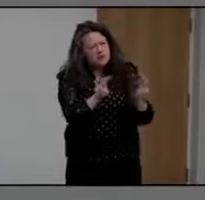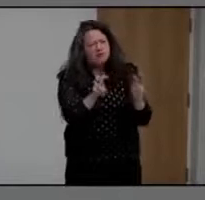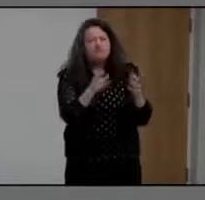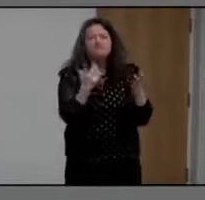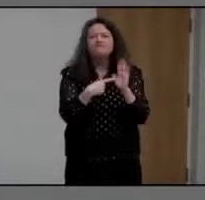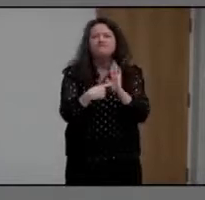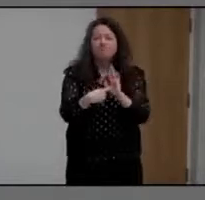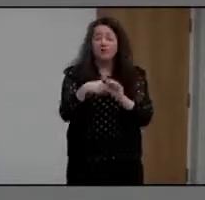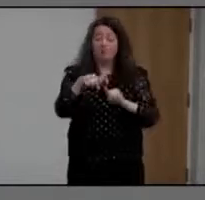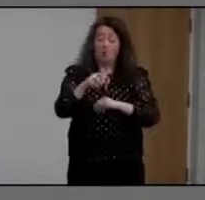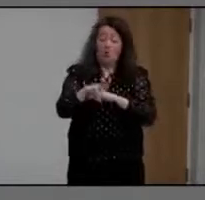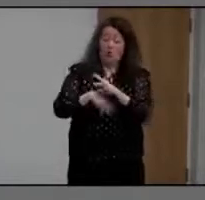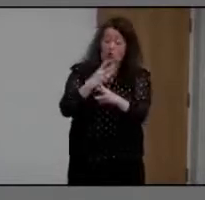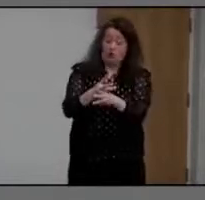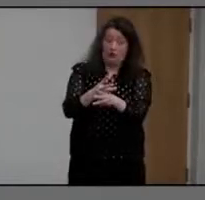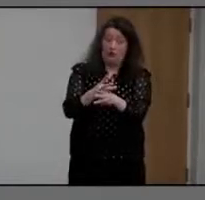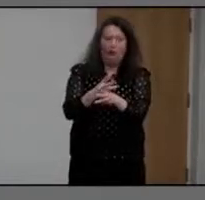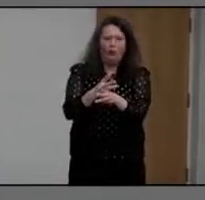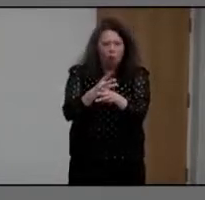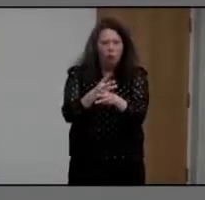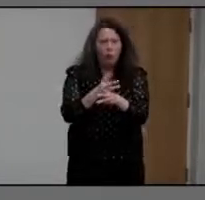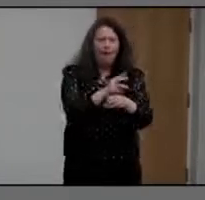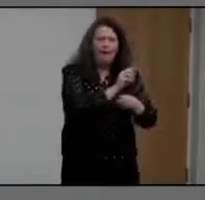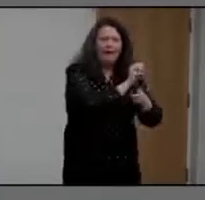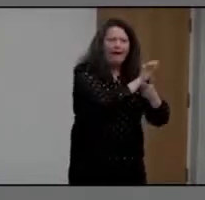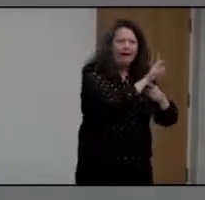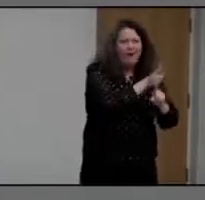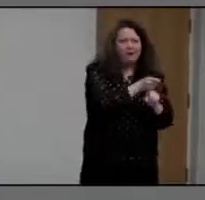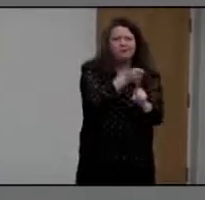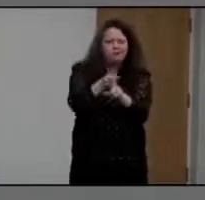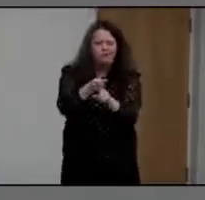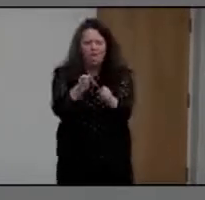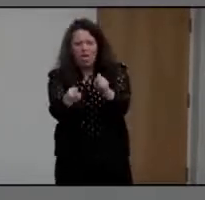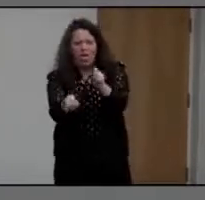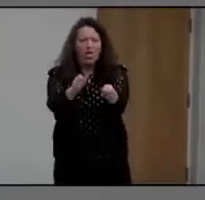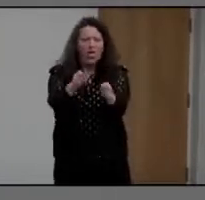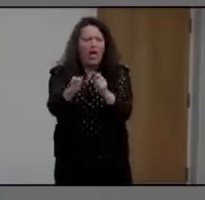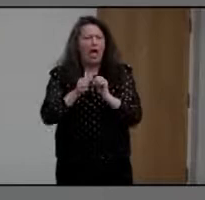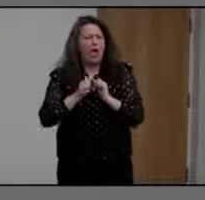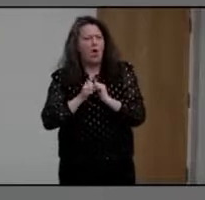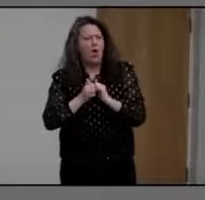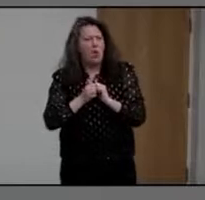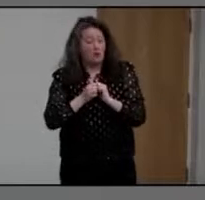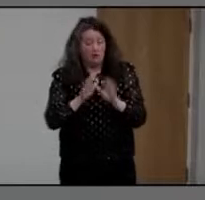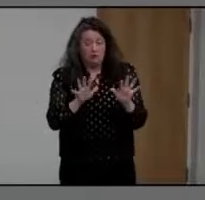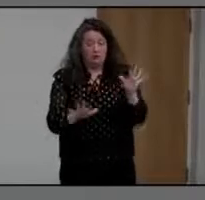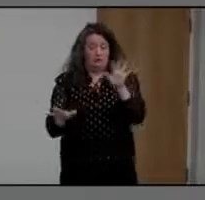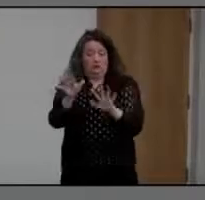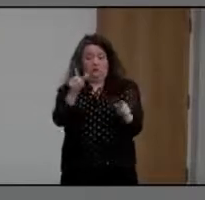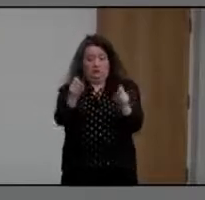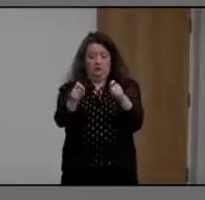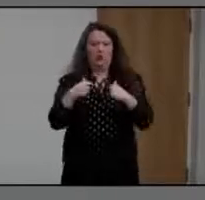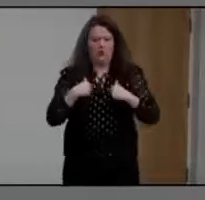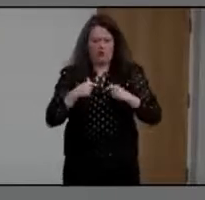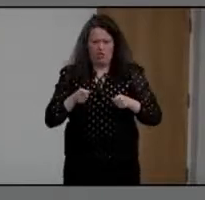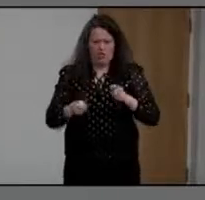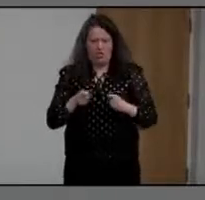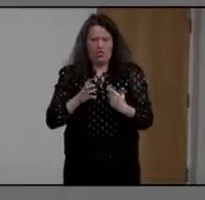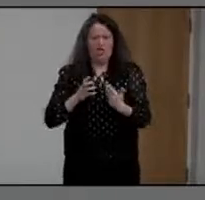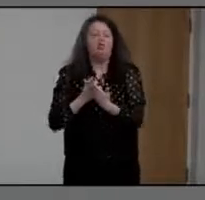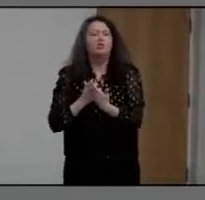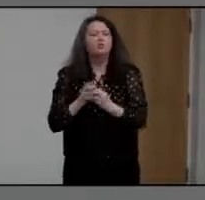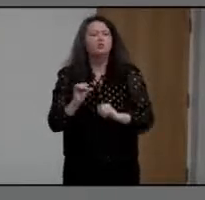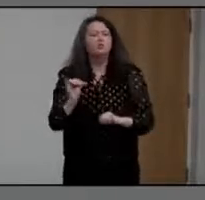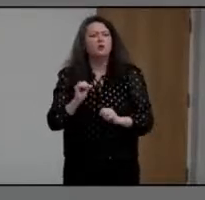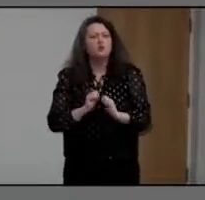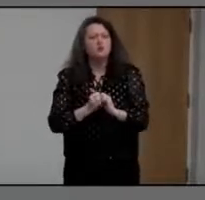the world will continue to change because of AI and how we might adapt as well. Before we